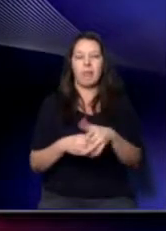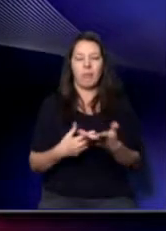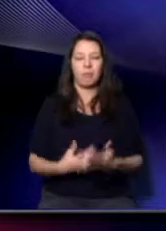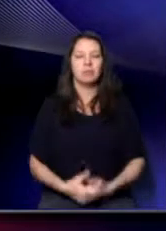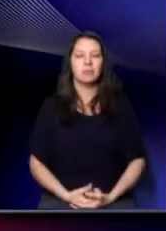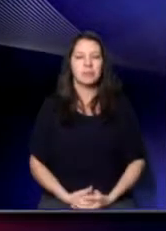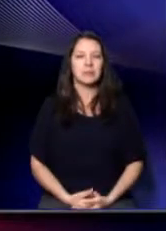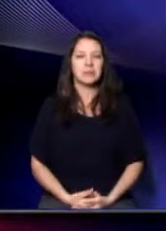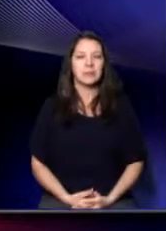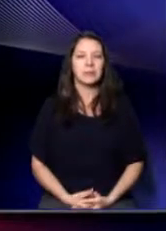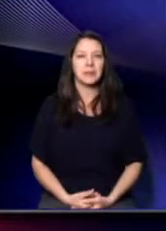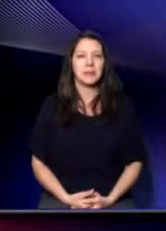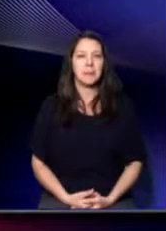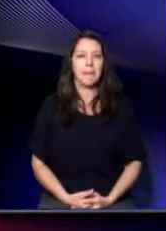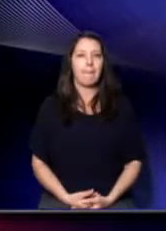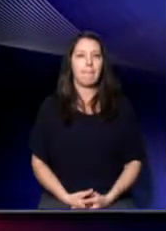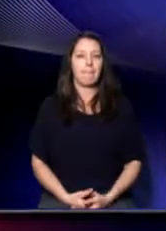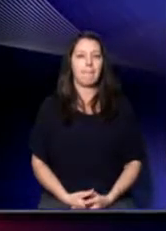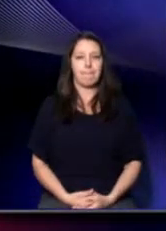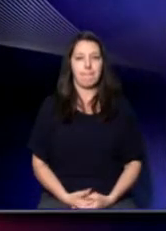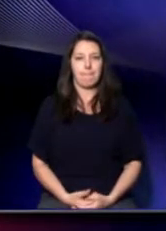Thank you.